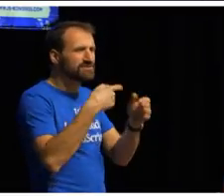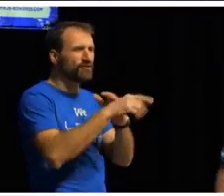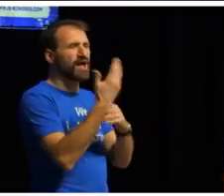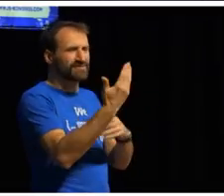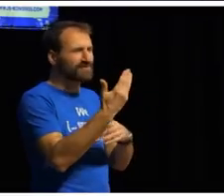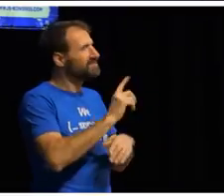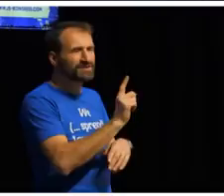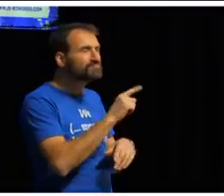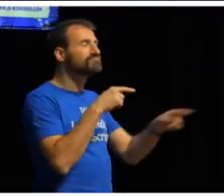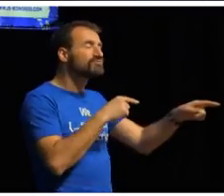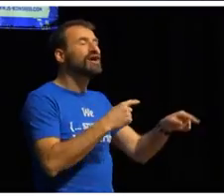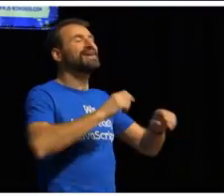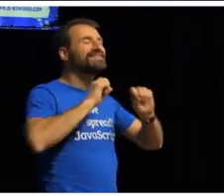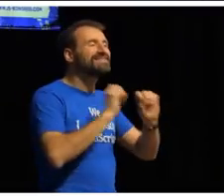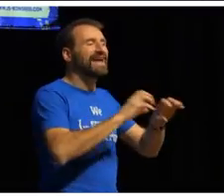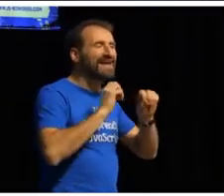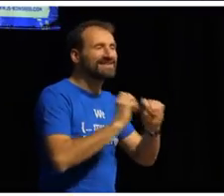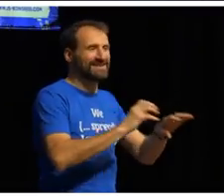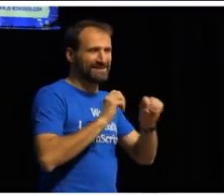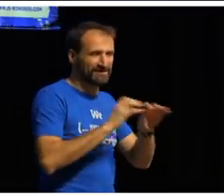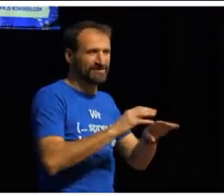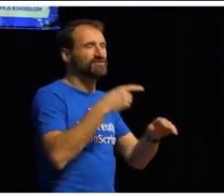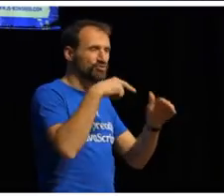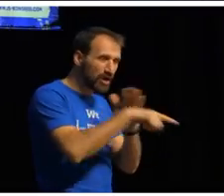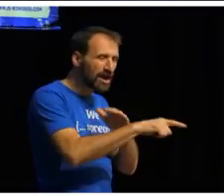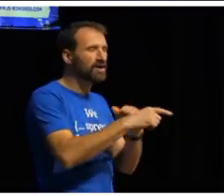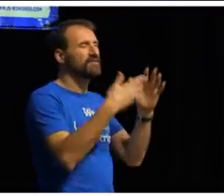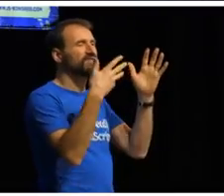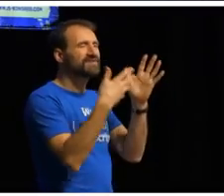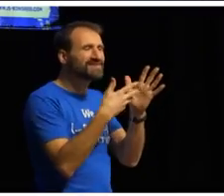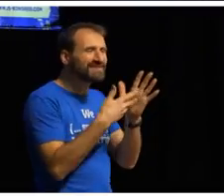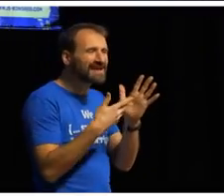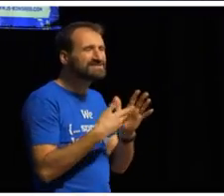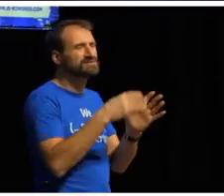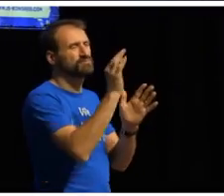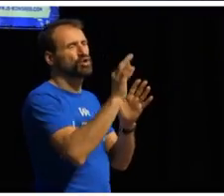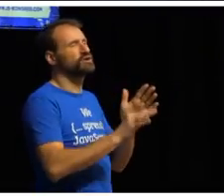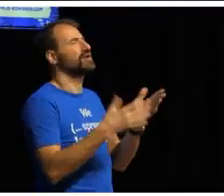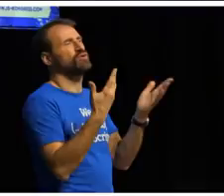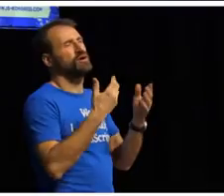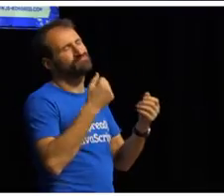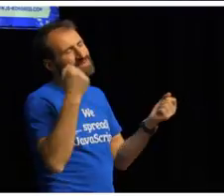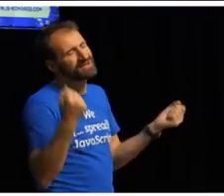thing, and you do it by pushing through test points, or better say training